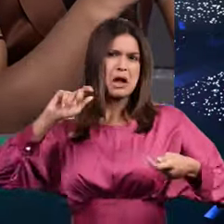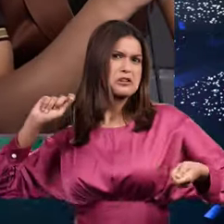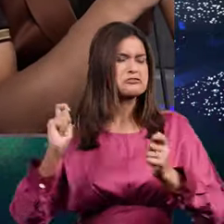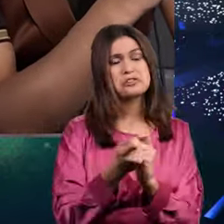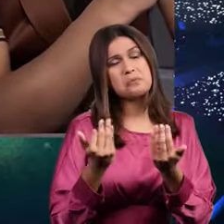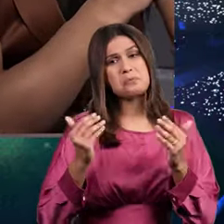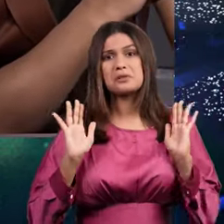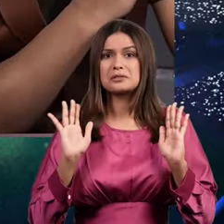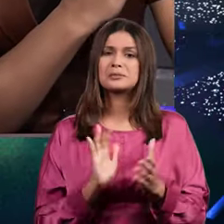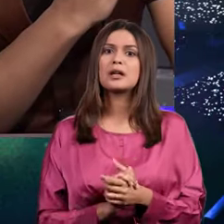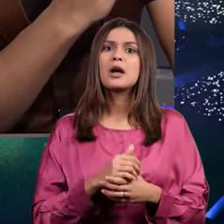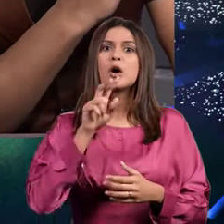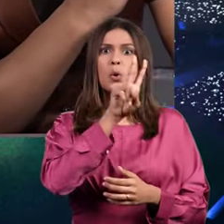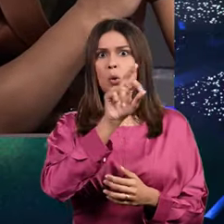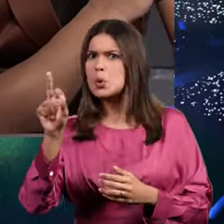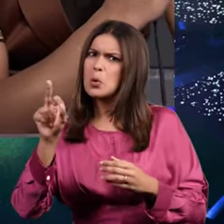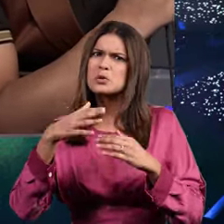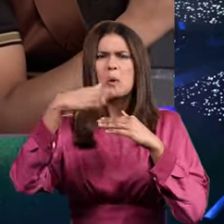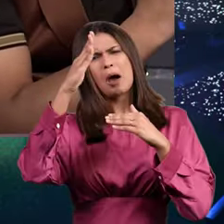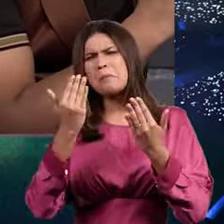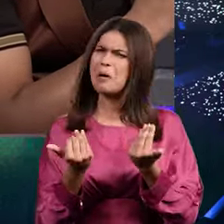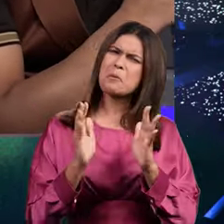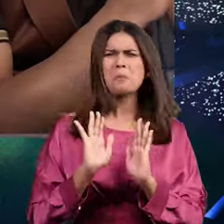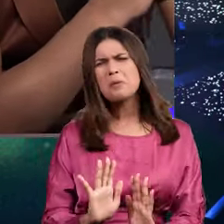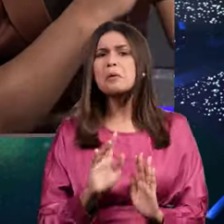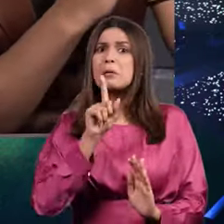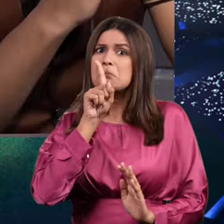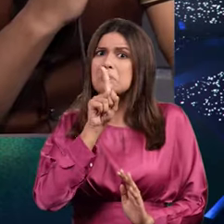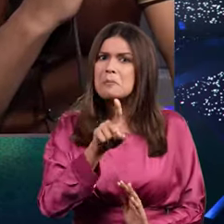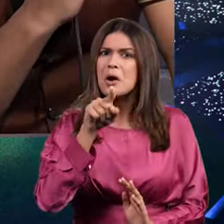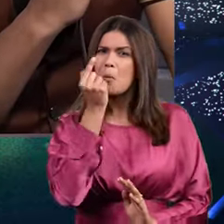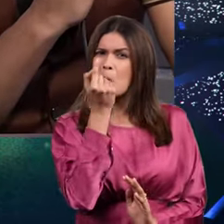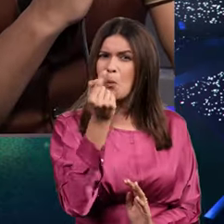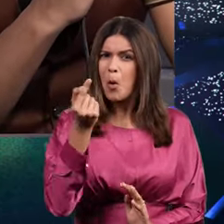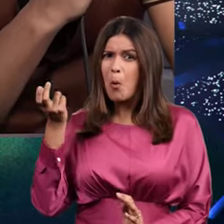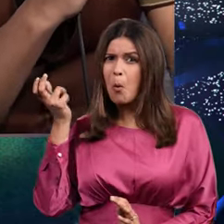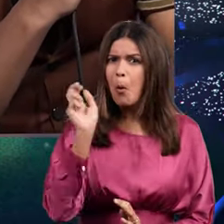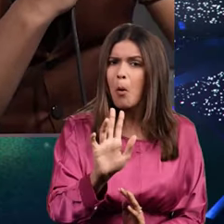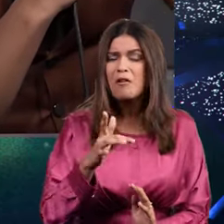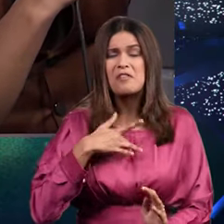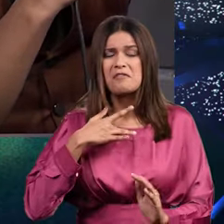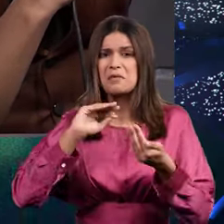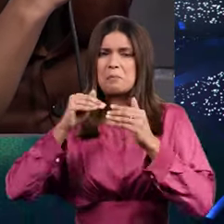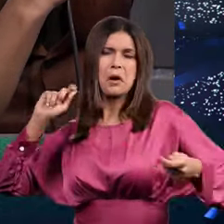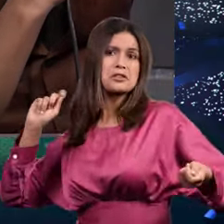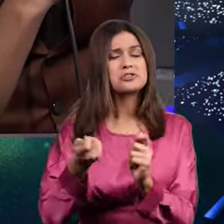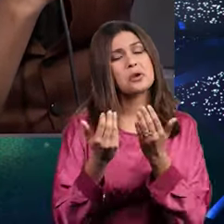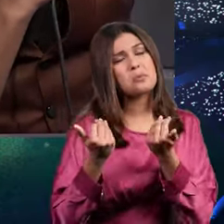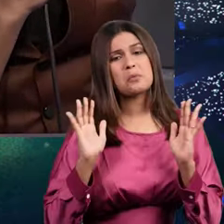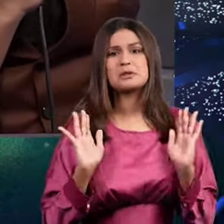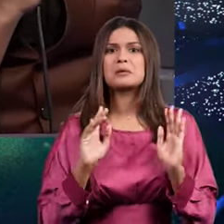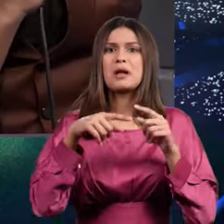turning point in the over match. 200 runs may be able win the wicket, but this over may be able difference